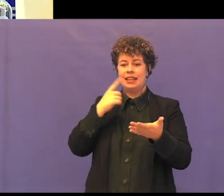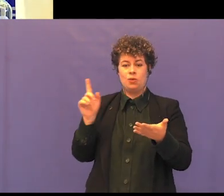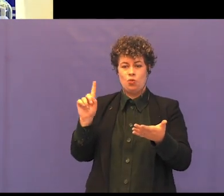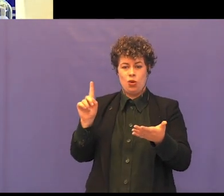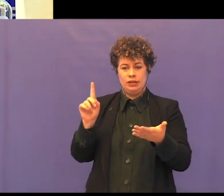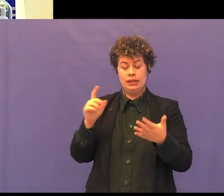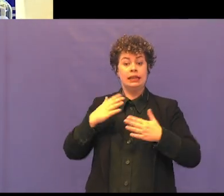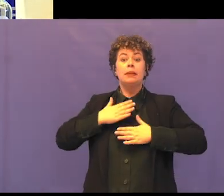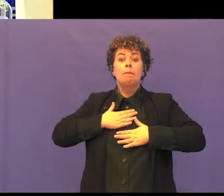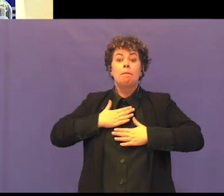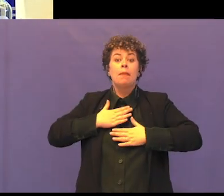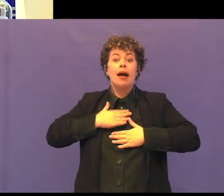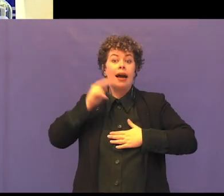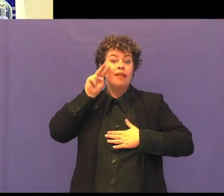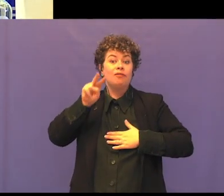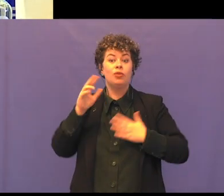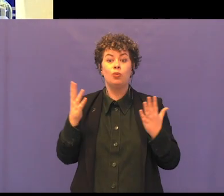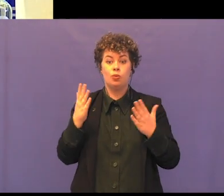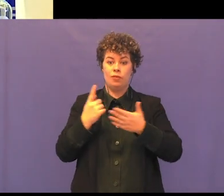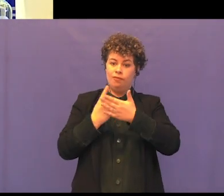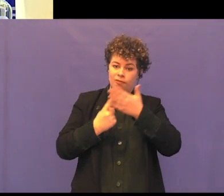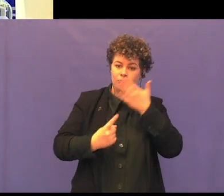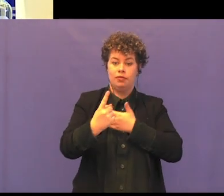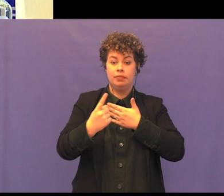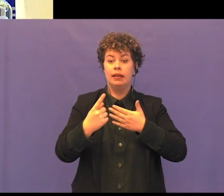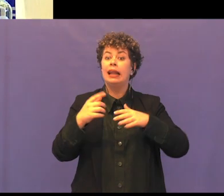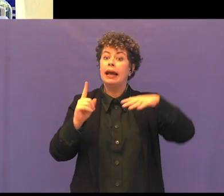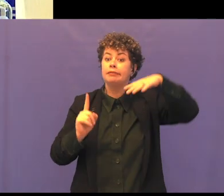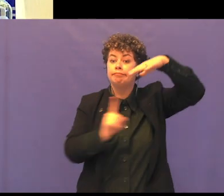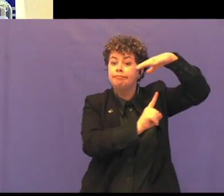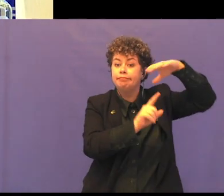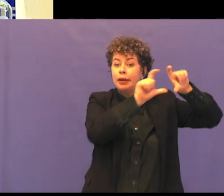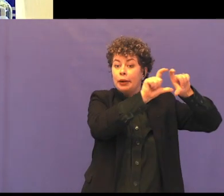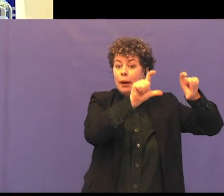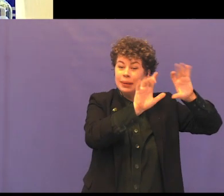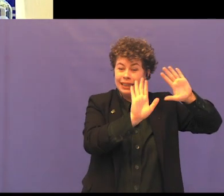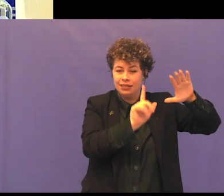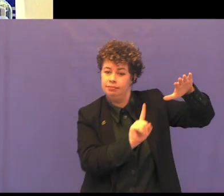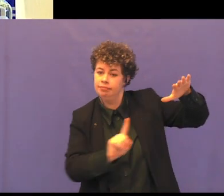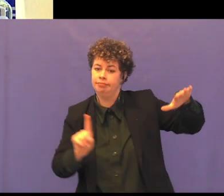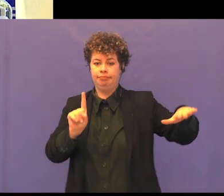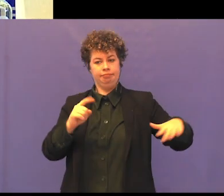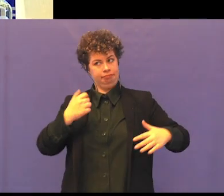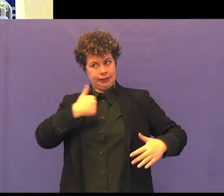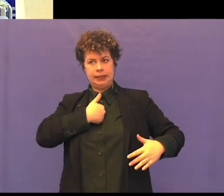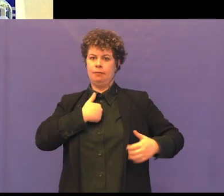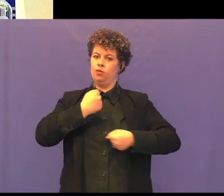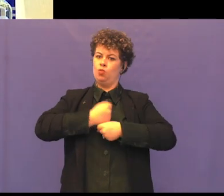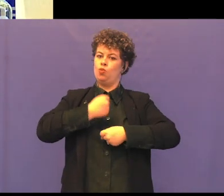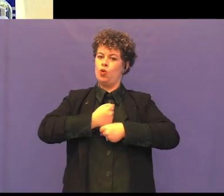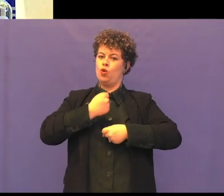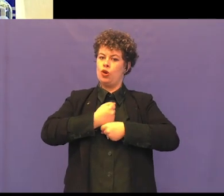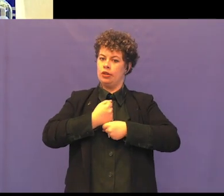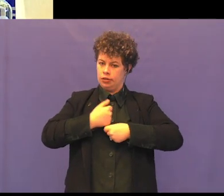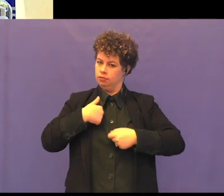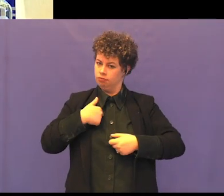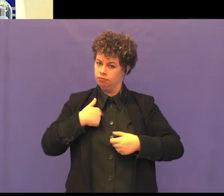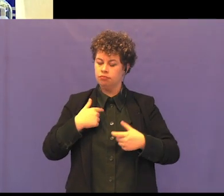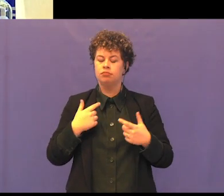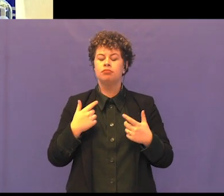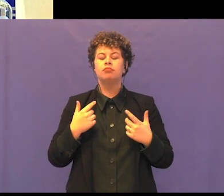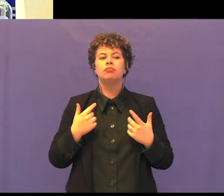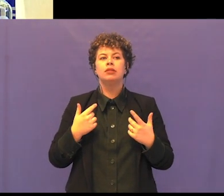to ask yourself, who is my energy provider? Do